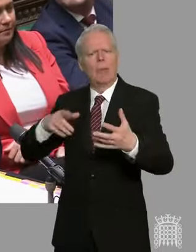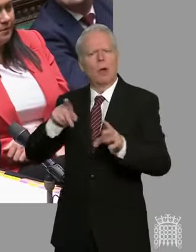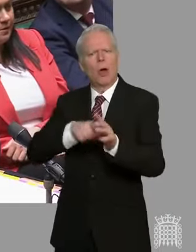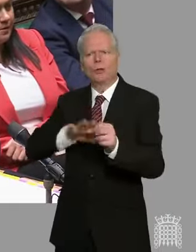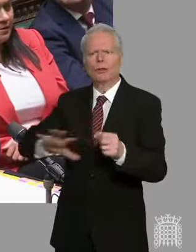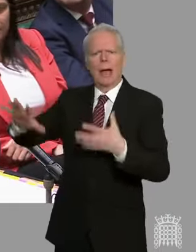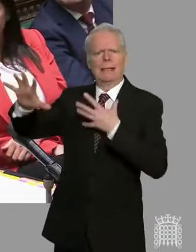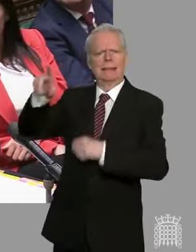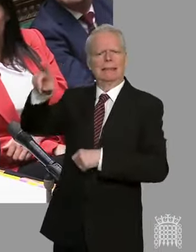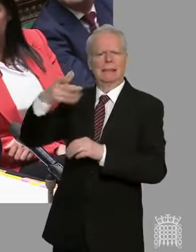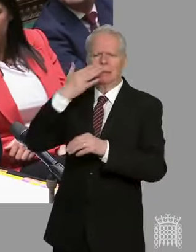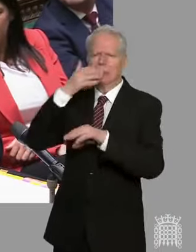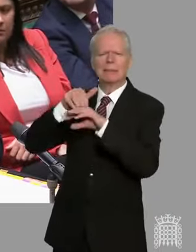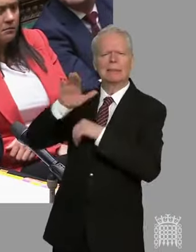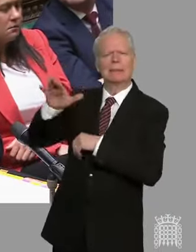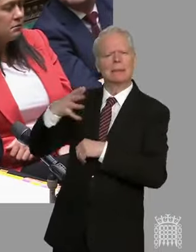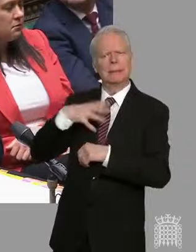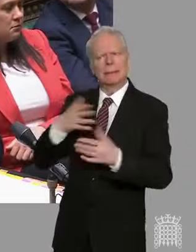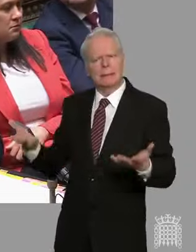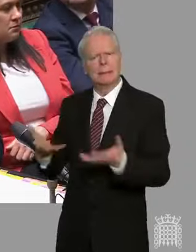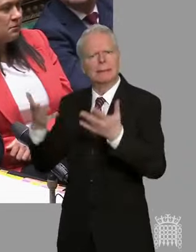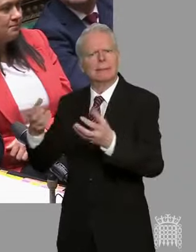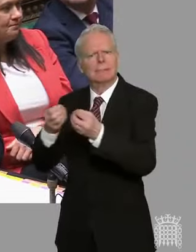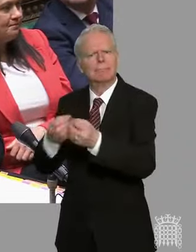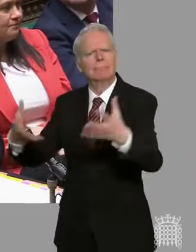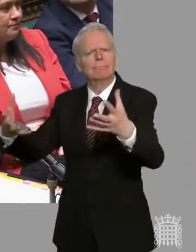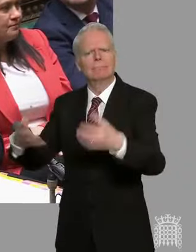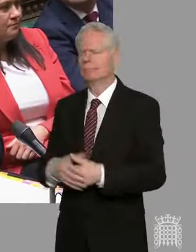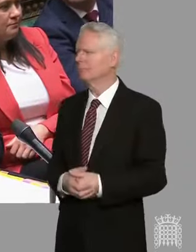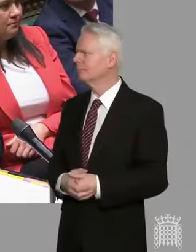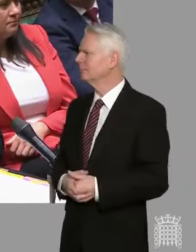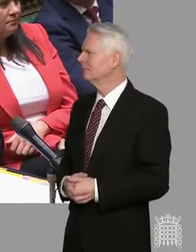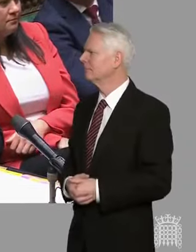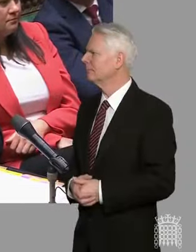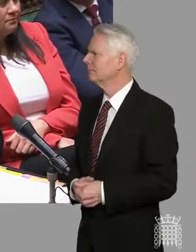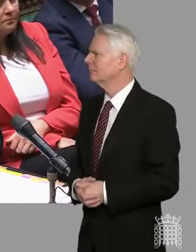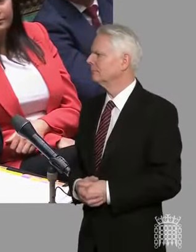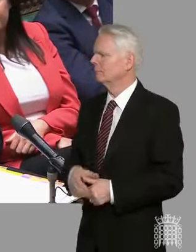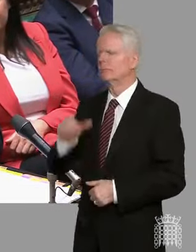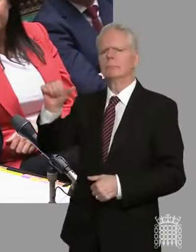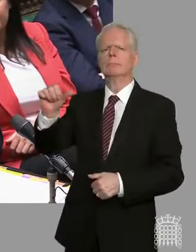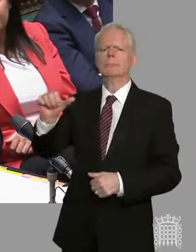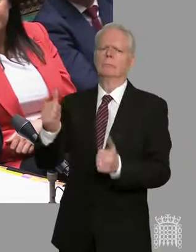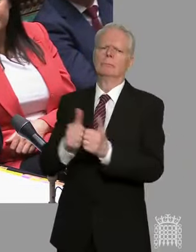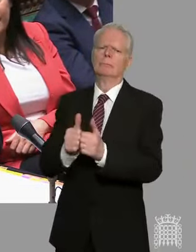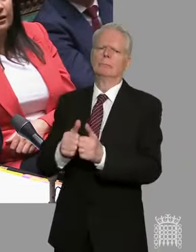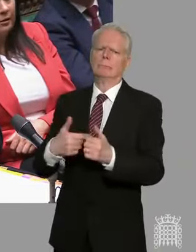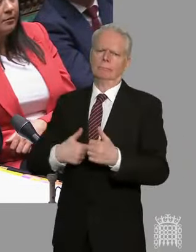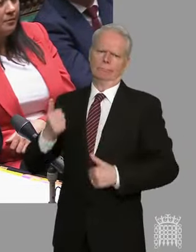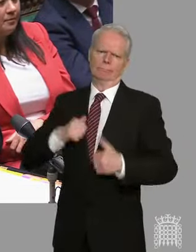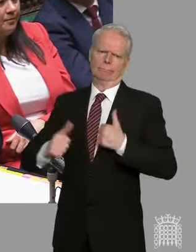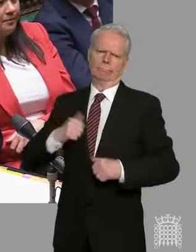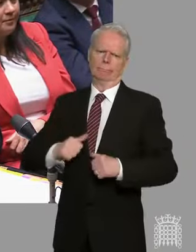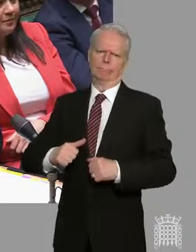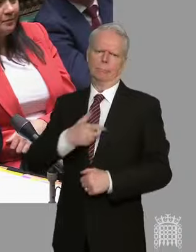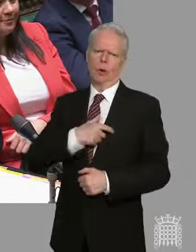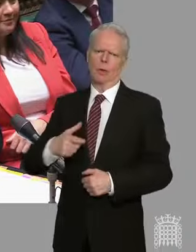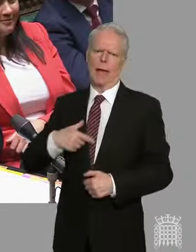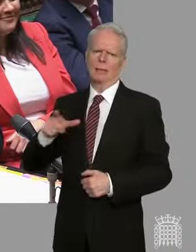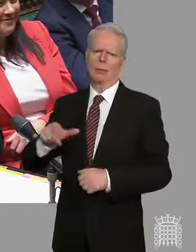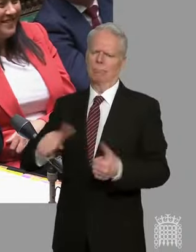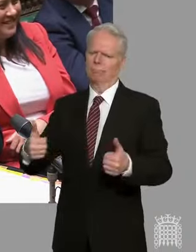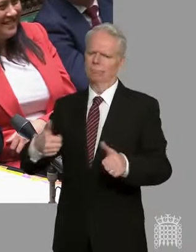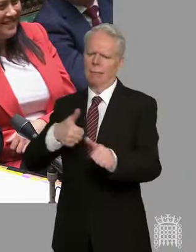for industries of the future, from hydrogen to AI, and we are focused, Mr Speaker, on devolving more power and funding to metro mayors